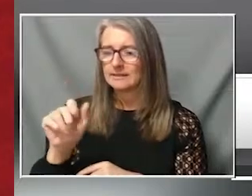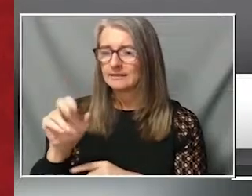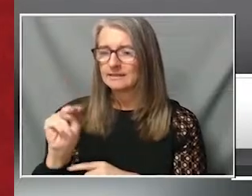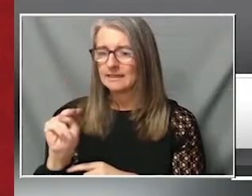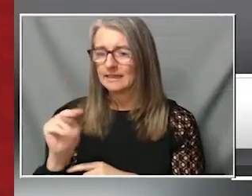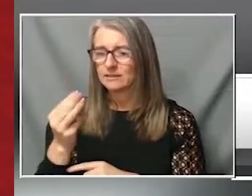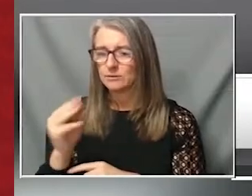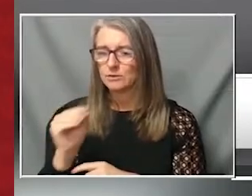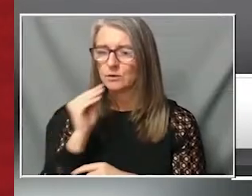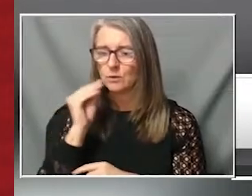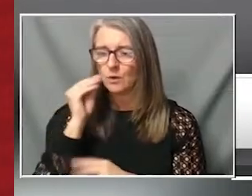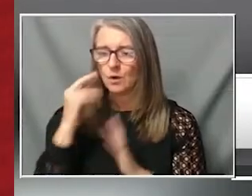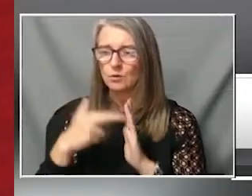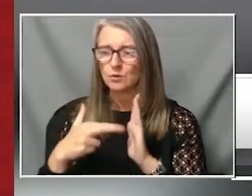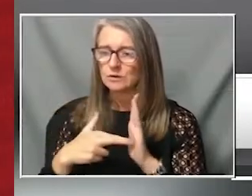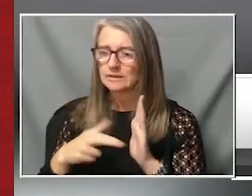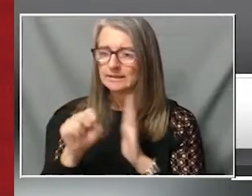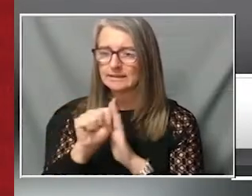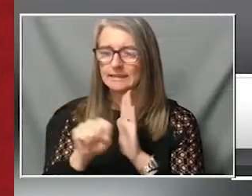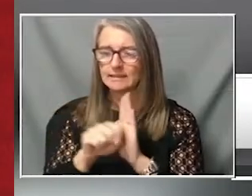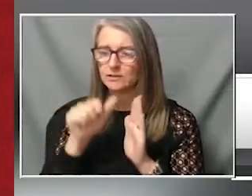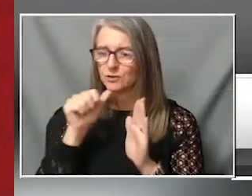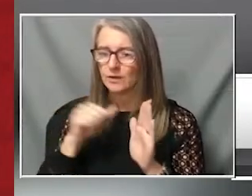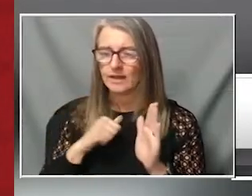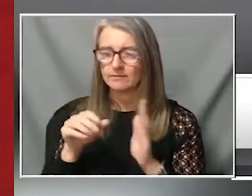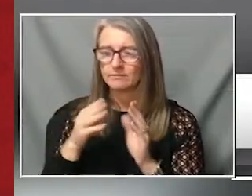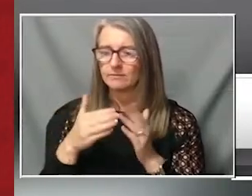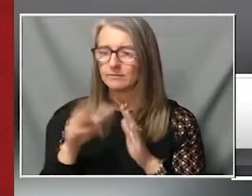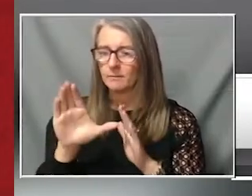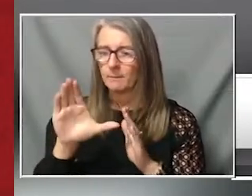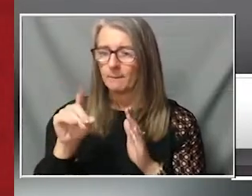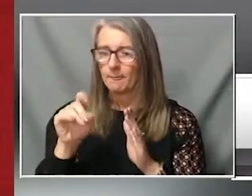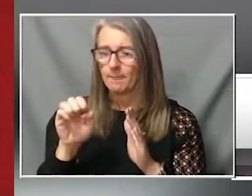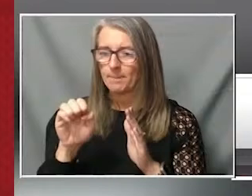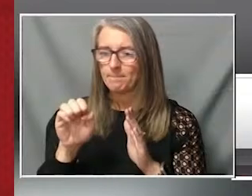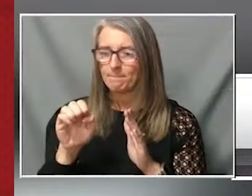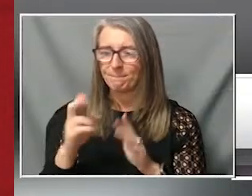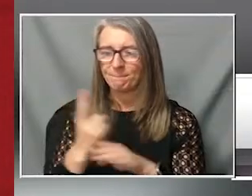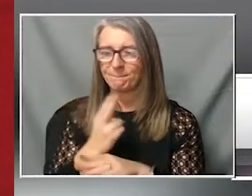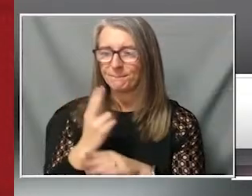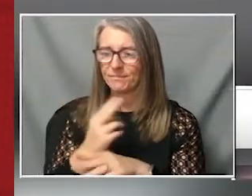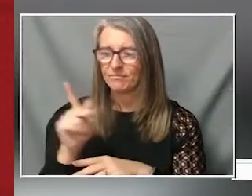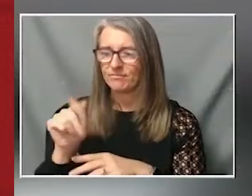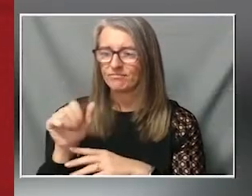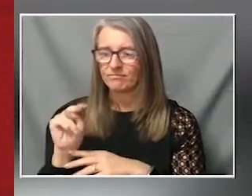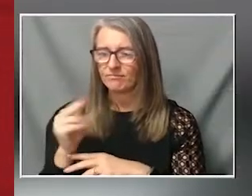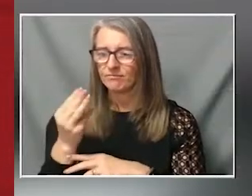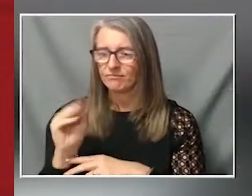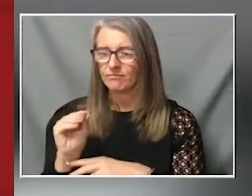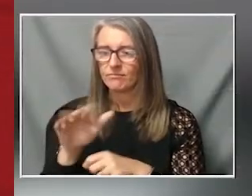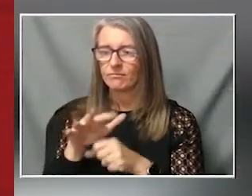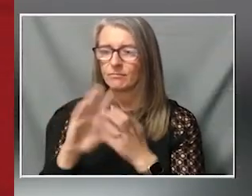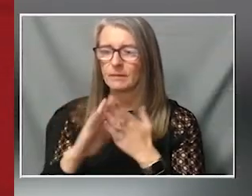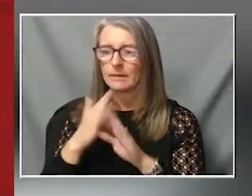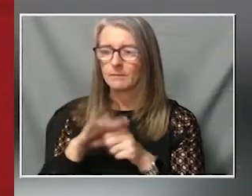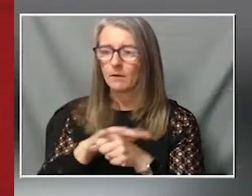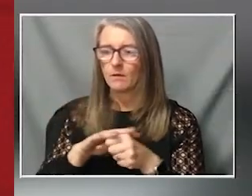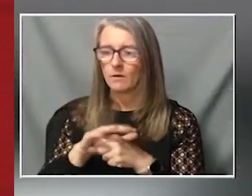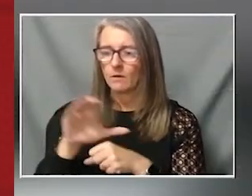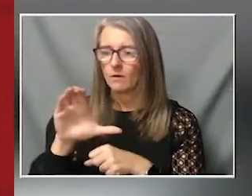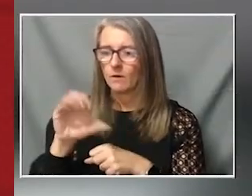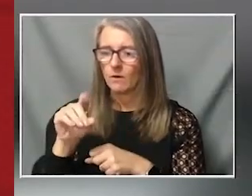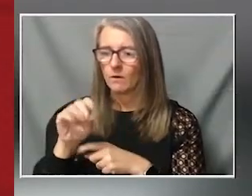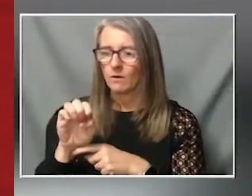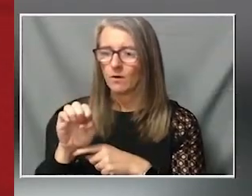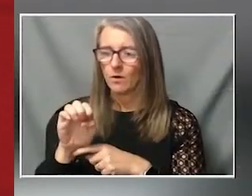home rule states when it comes to that. They do not have statewide building codes that we can take that route with. So it becomes a local code official or